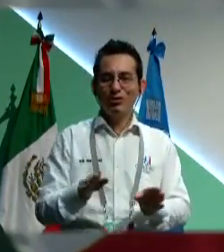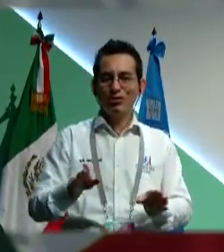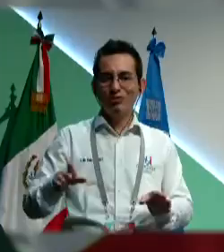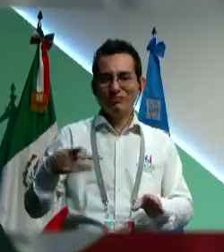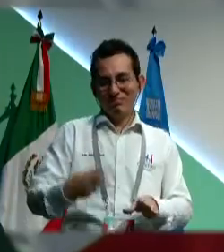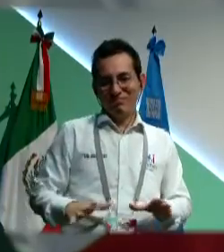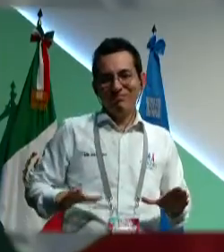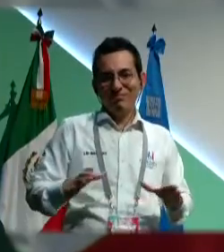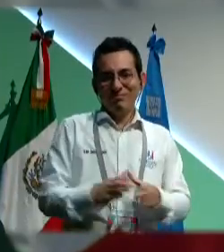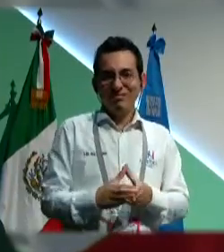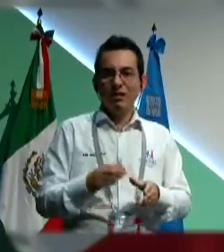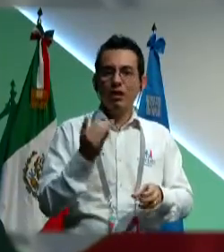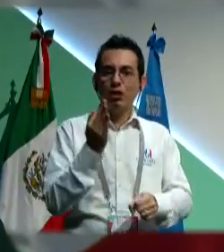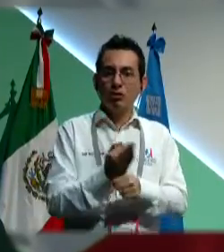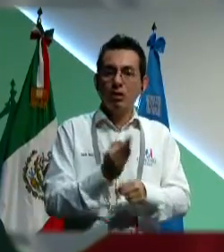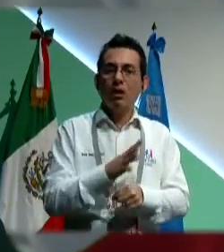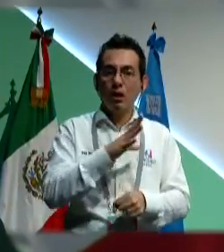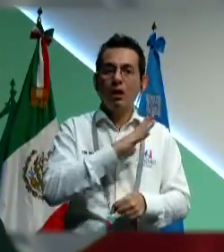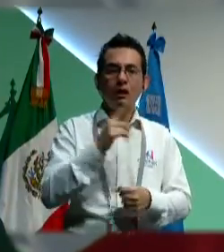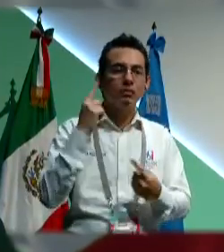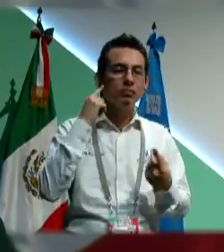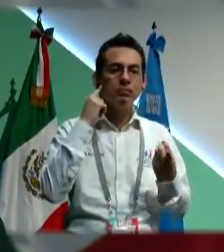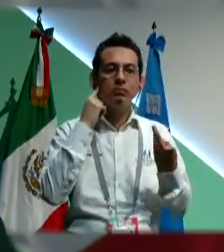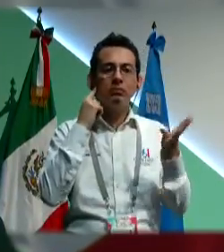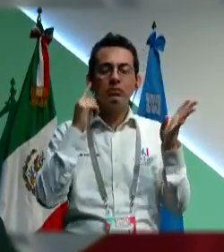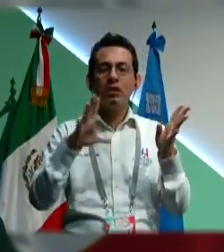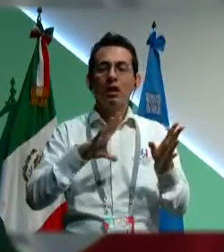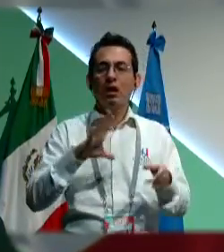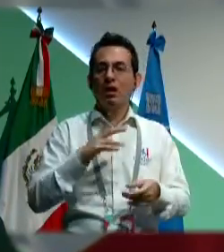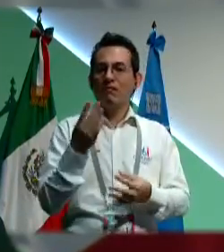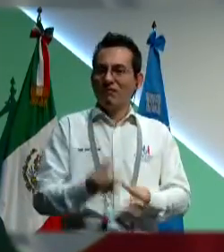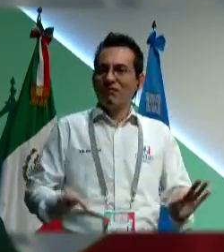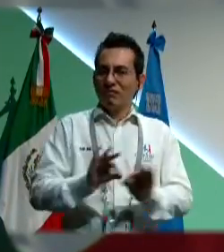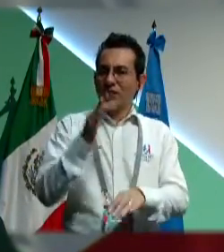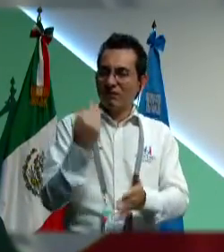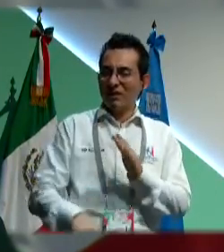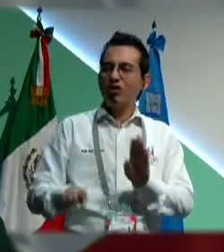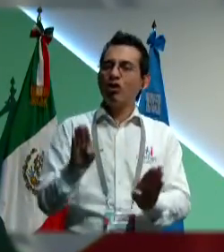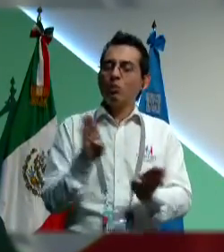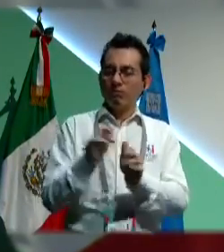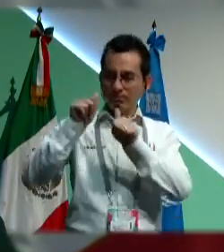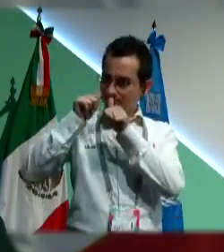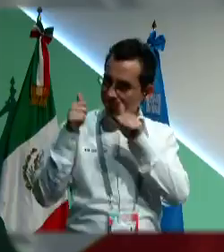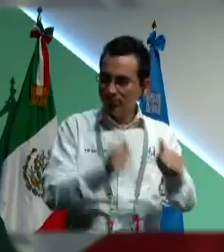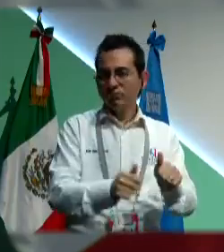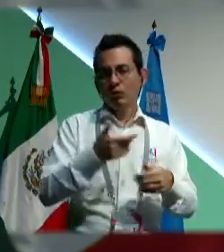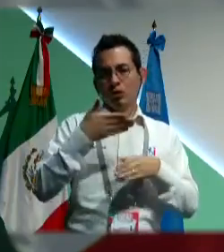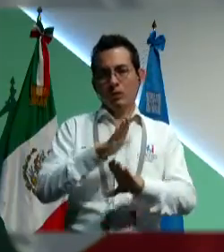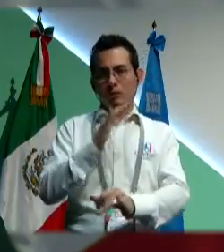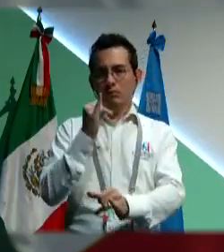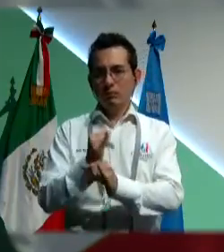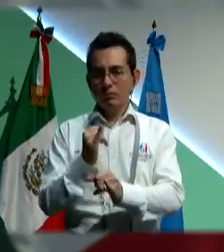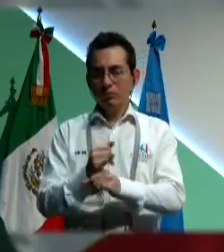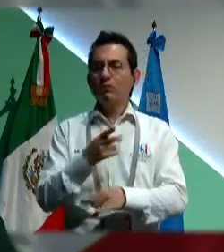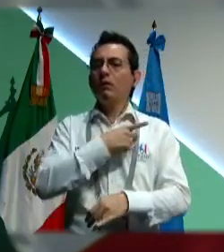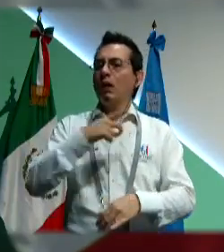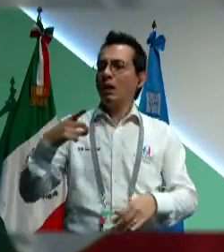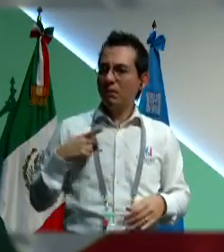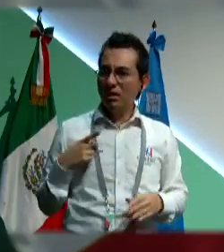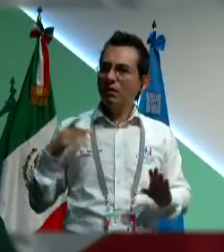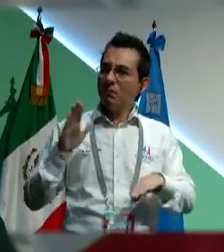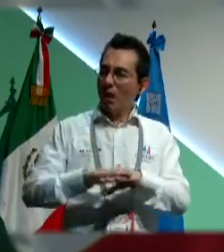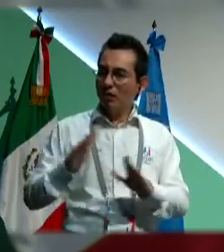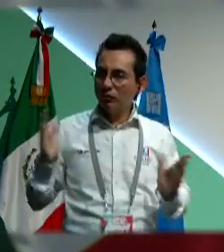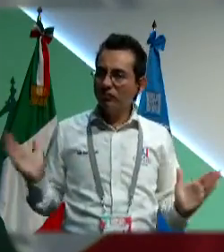governance. A private platform floated by the top six digital corporations named Partnerships on AI to benefit people